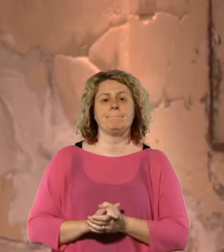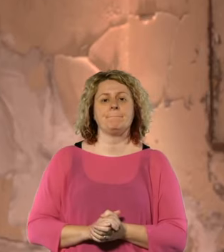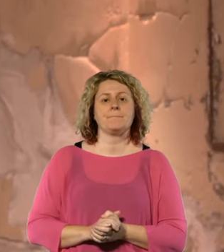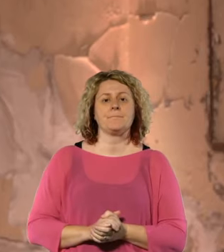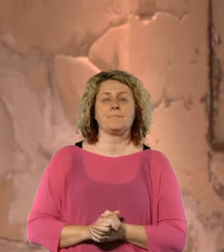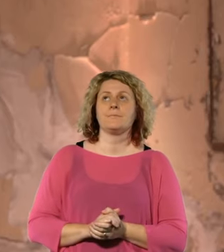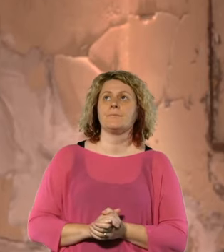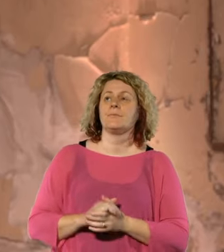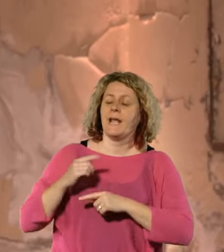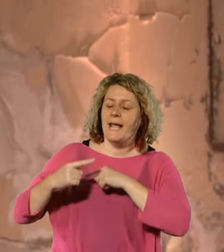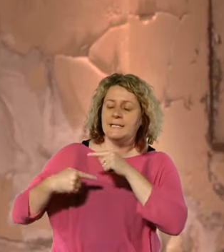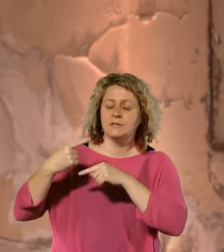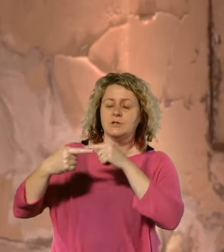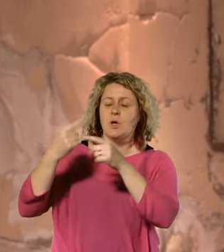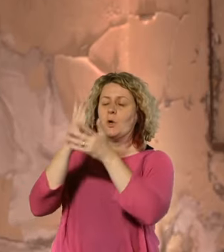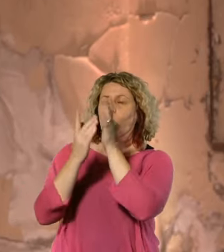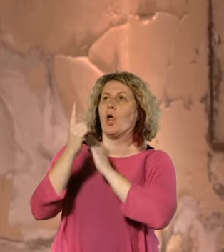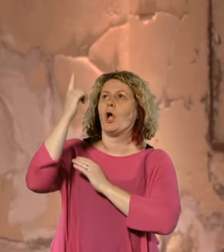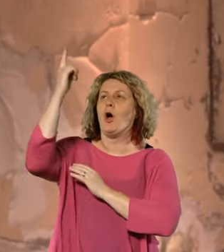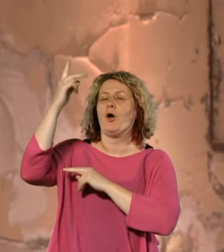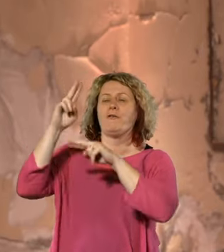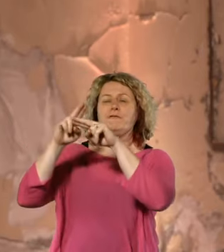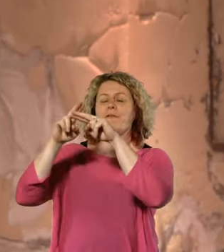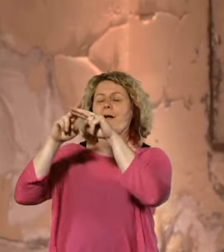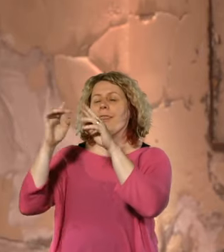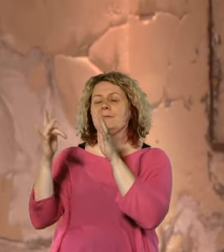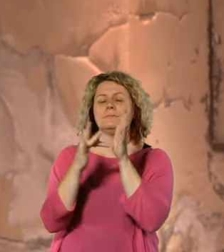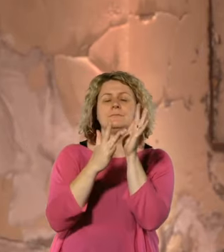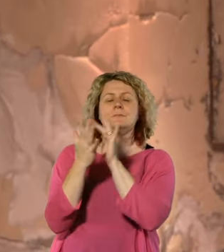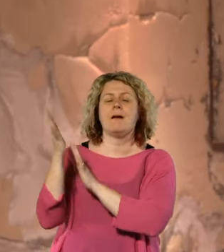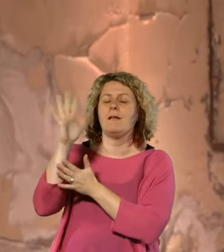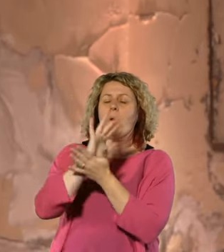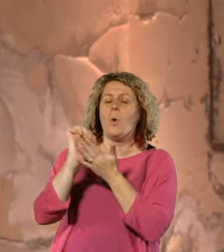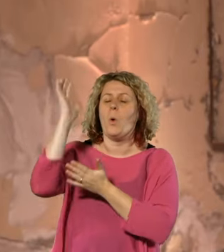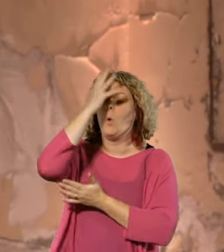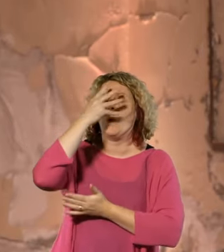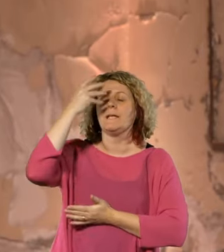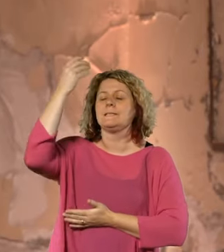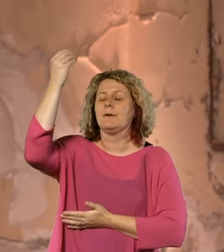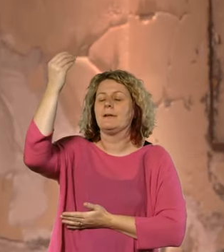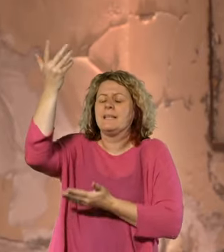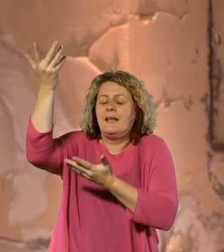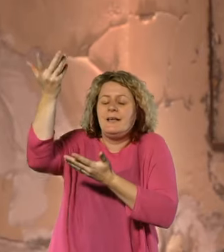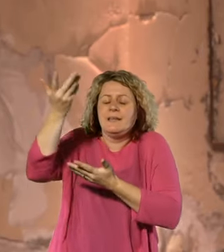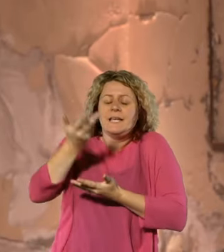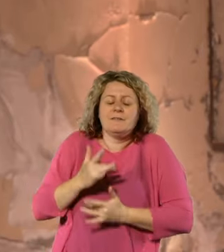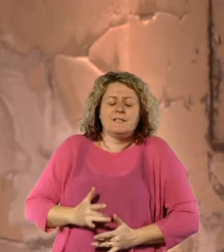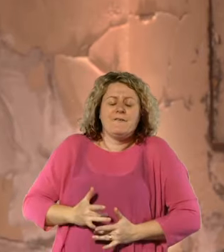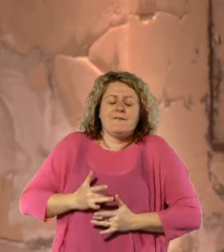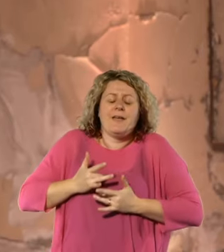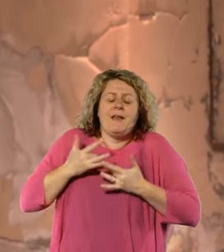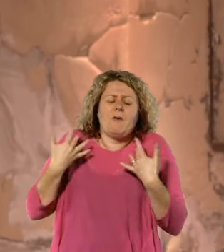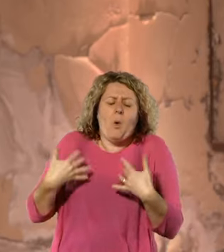Eternal God, Father, Son, and Holy Spirit, will you give us a sense of the awesome privilege we have of hearing your word this